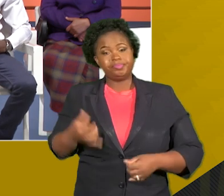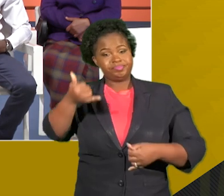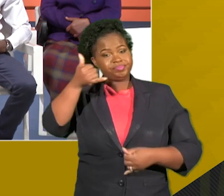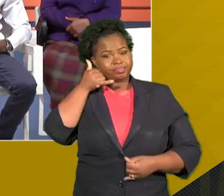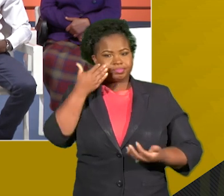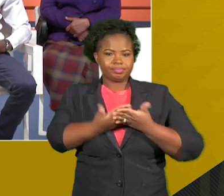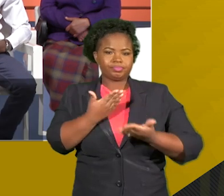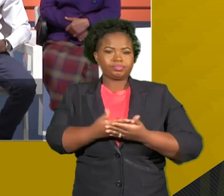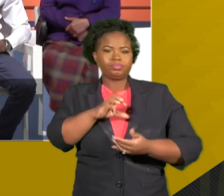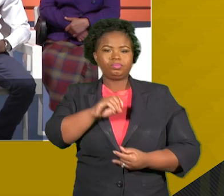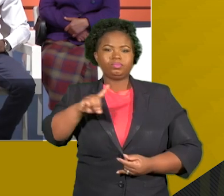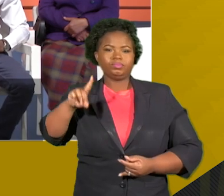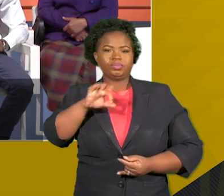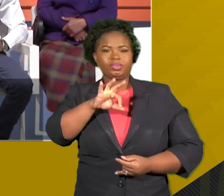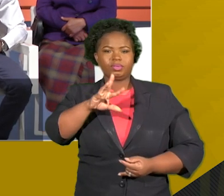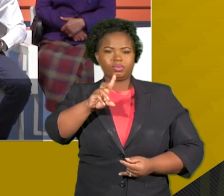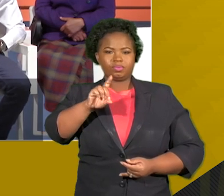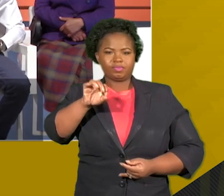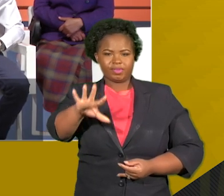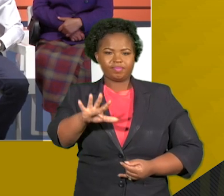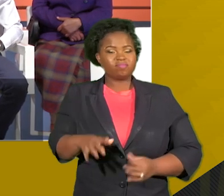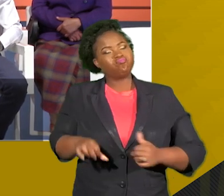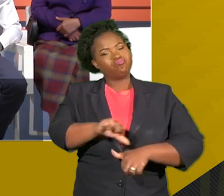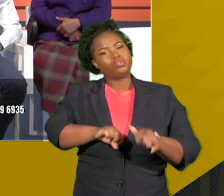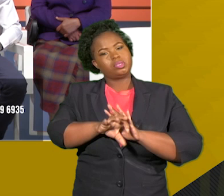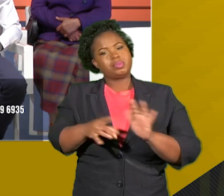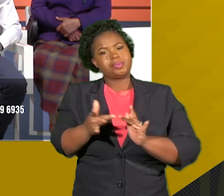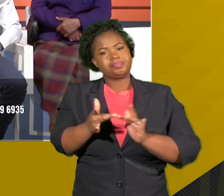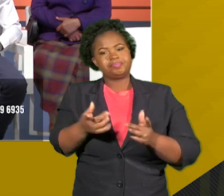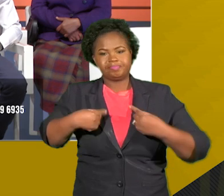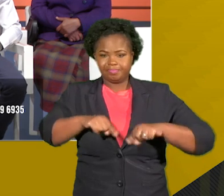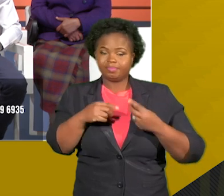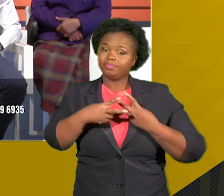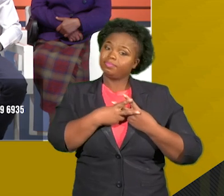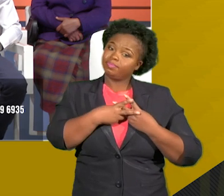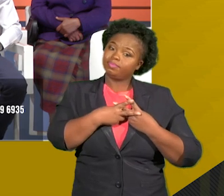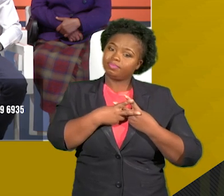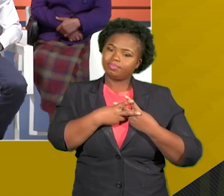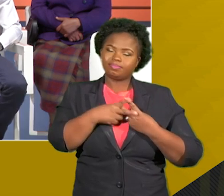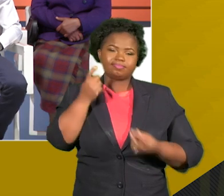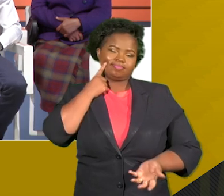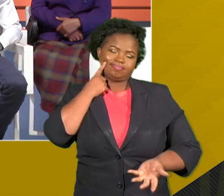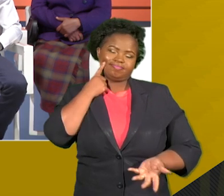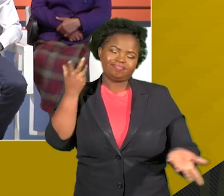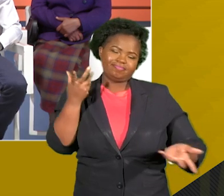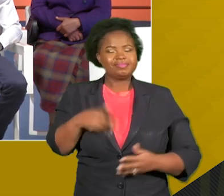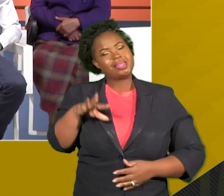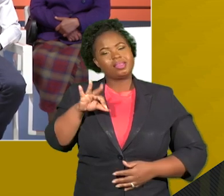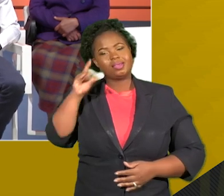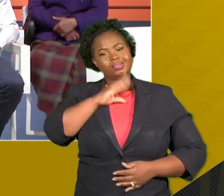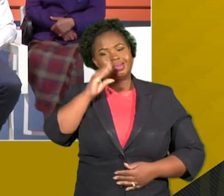home. It's 011-339-1315 for funders kuzo zonke iy'nkundla zokuxhumana. The hashtag is very simple. It's Daily